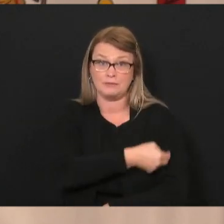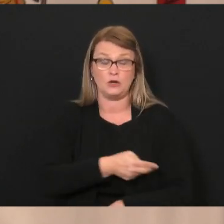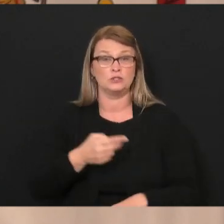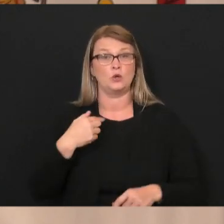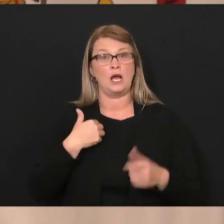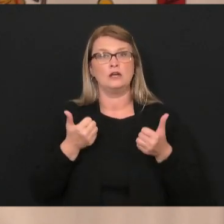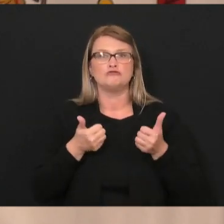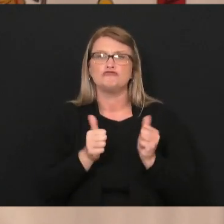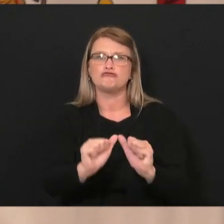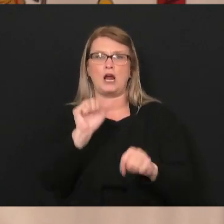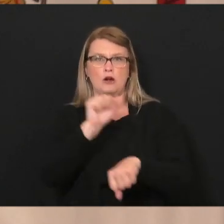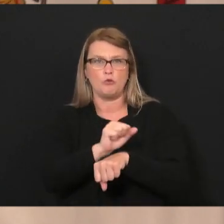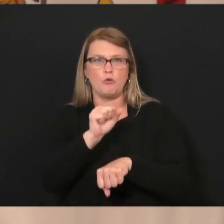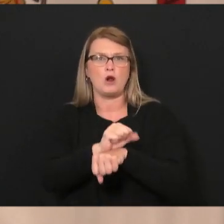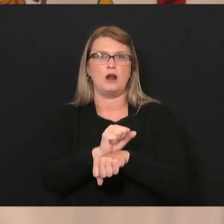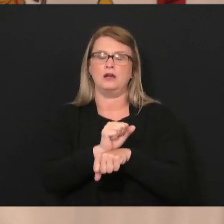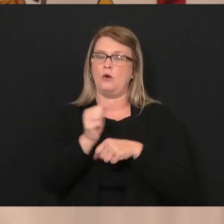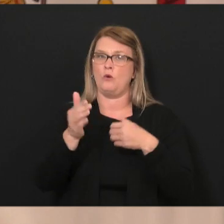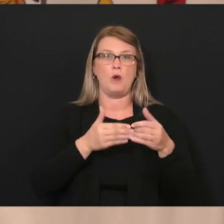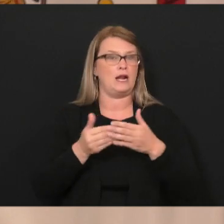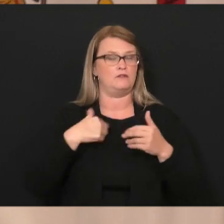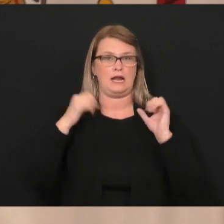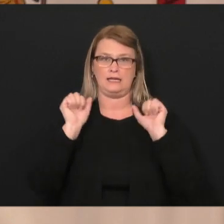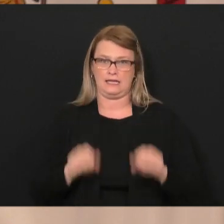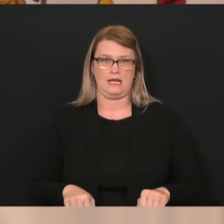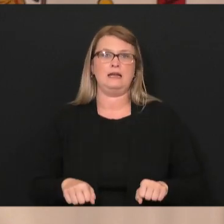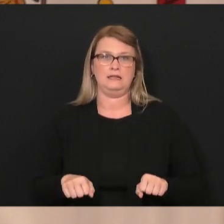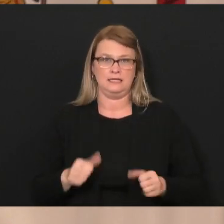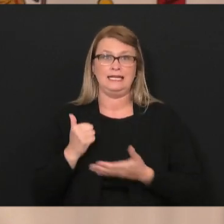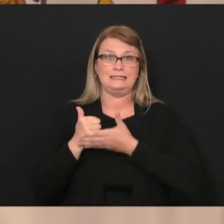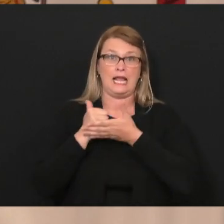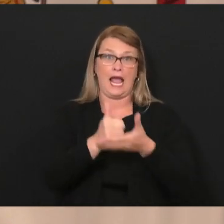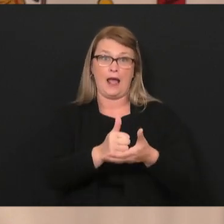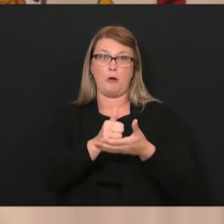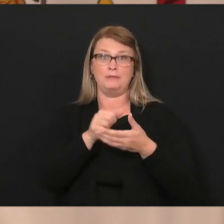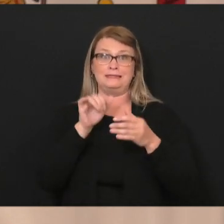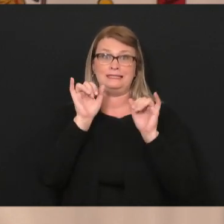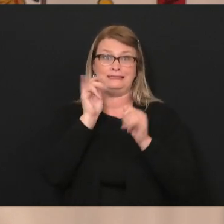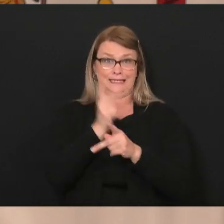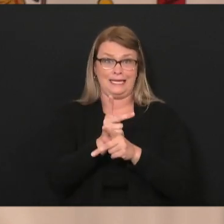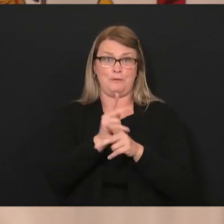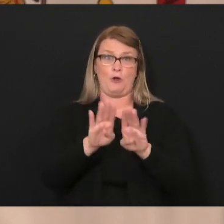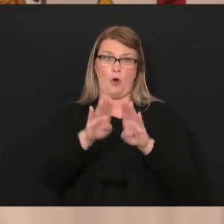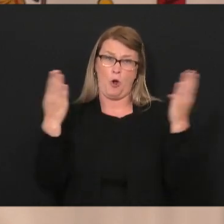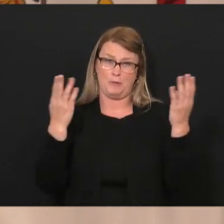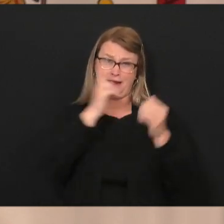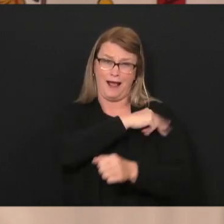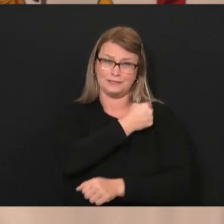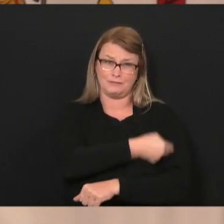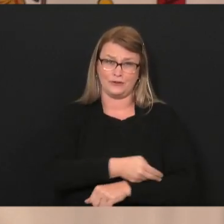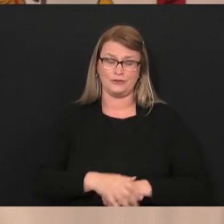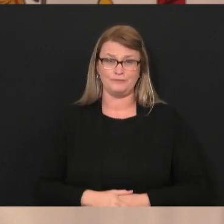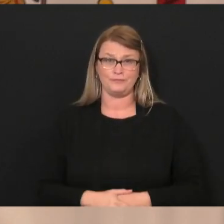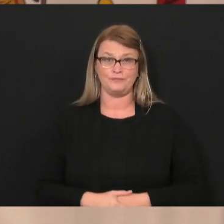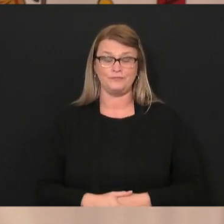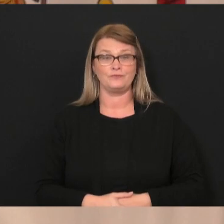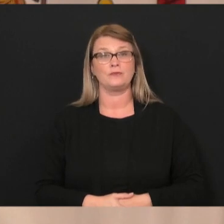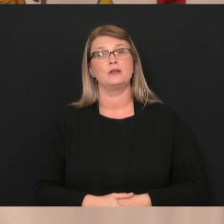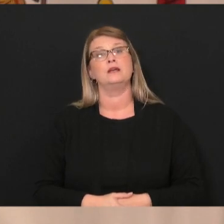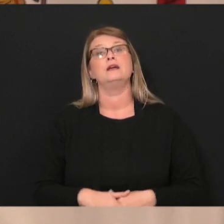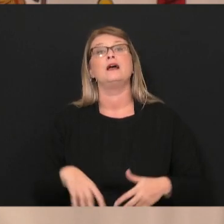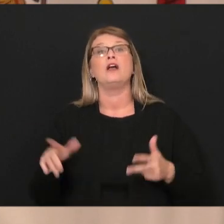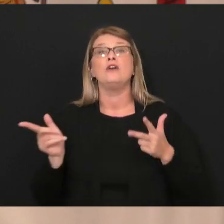to work in every way possible that I can work to see that we keep that hospital open. Last thing I'd tell you, and they're all